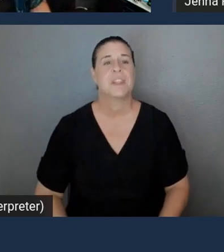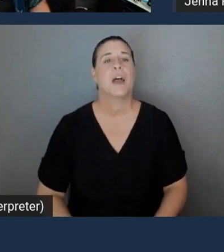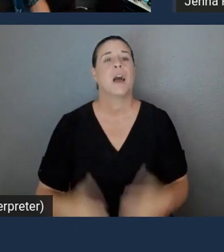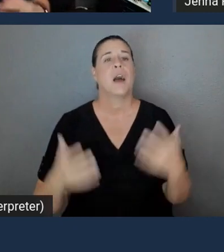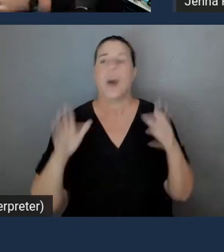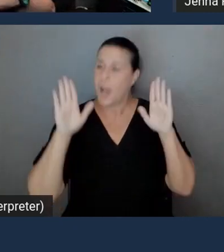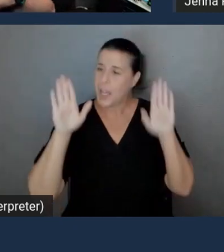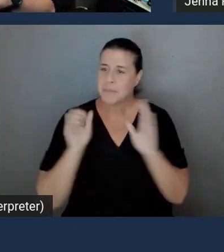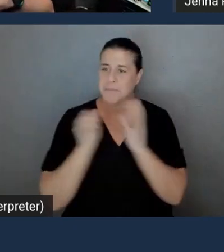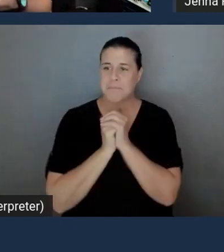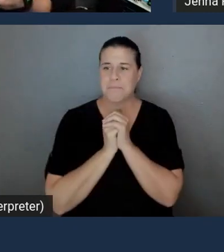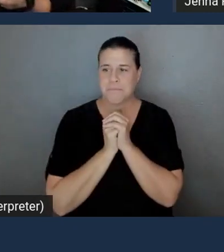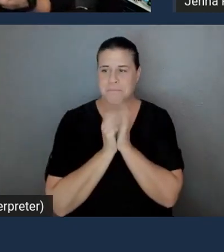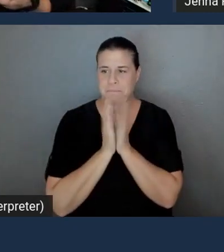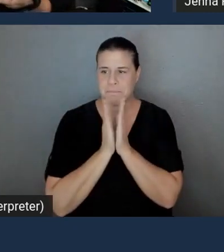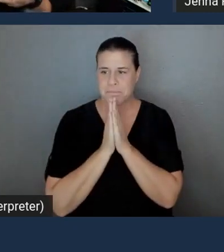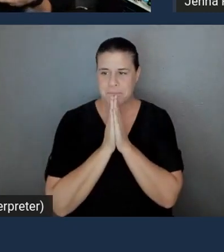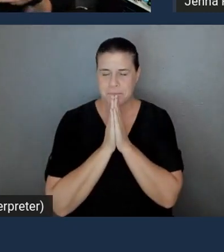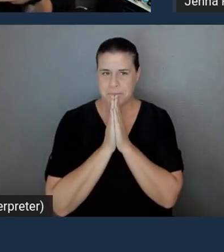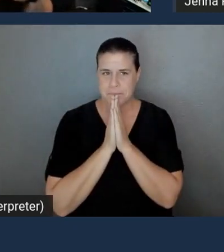awesome.